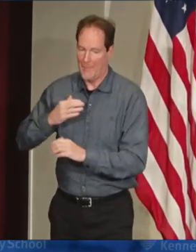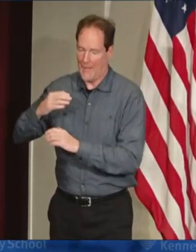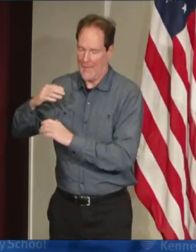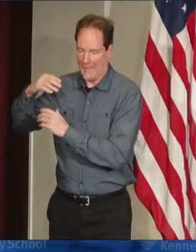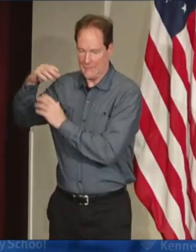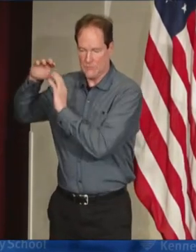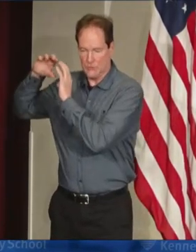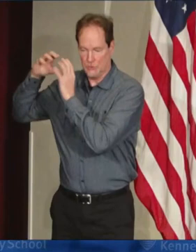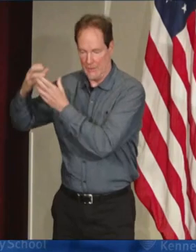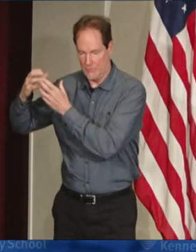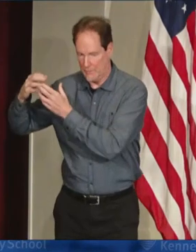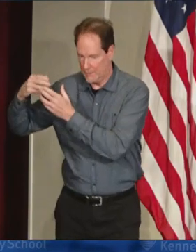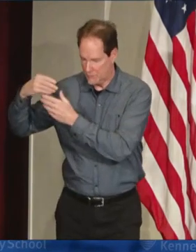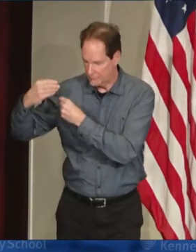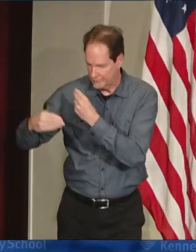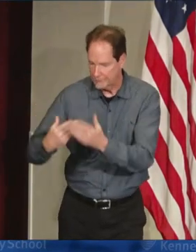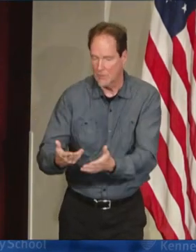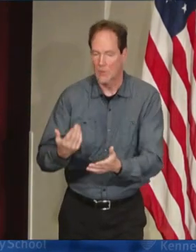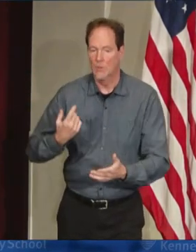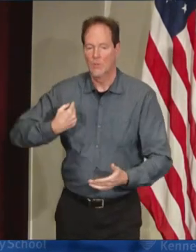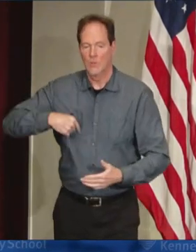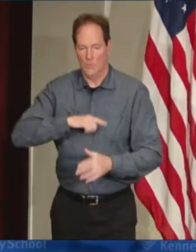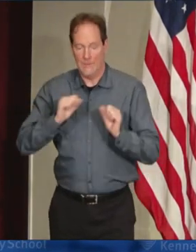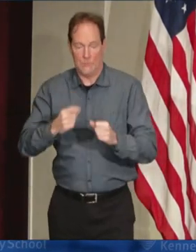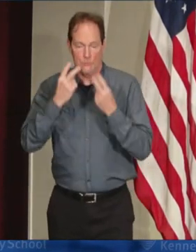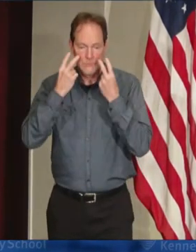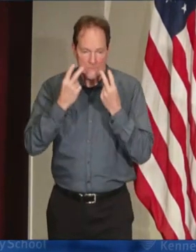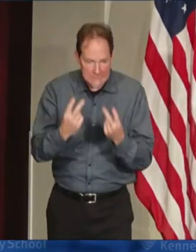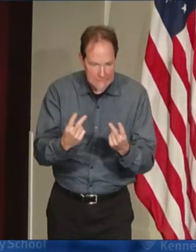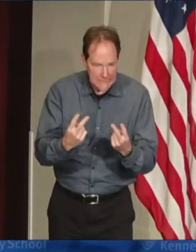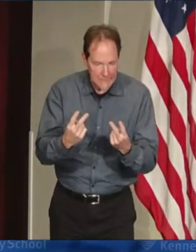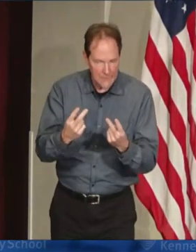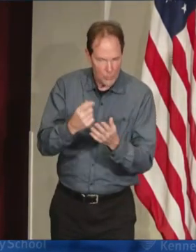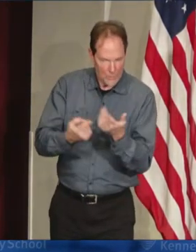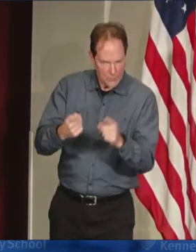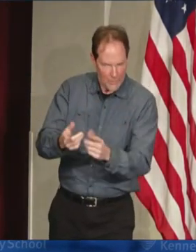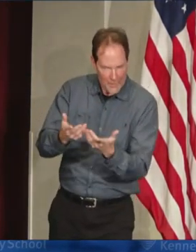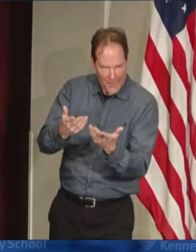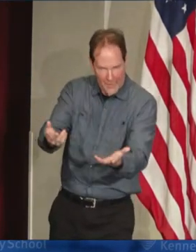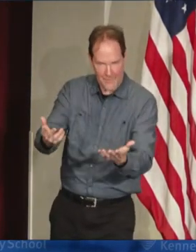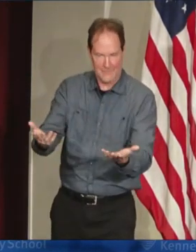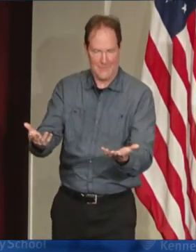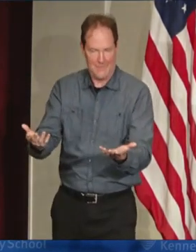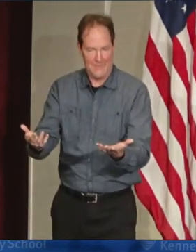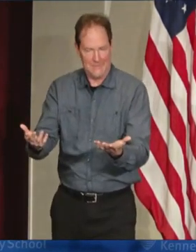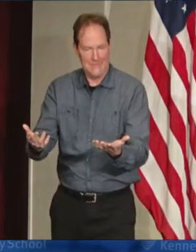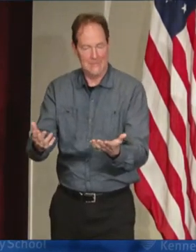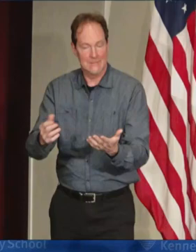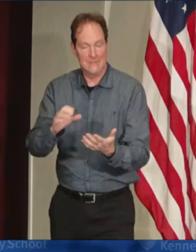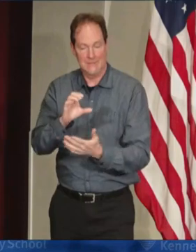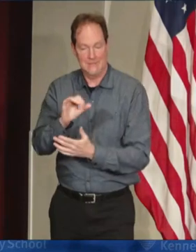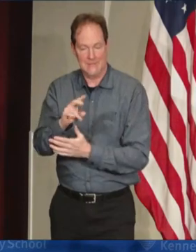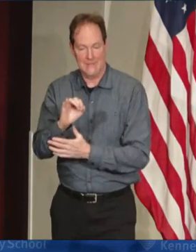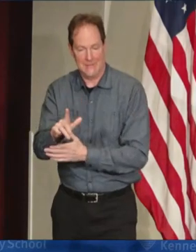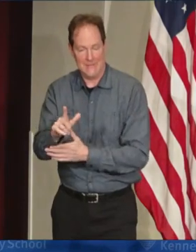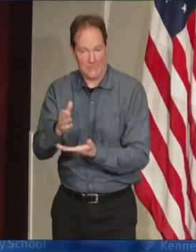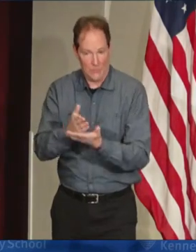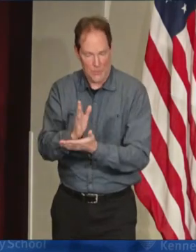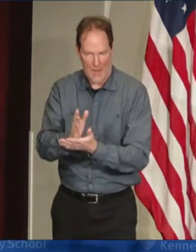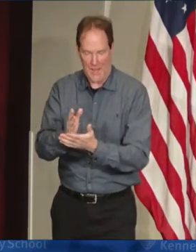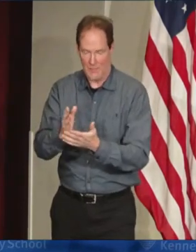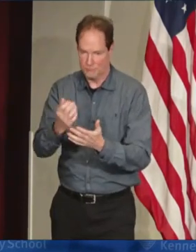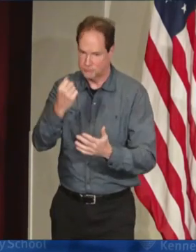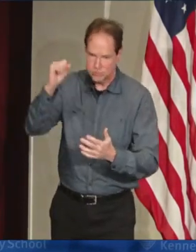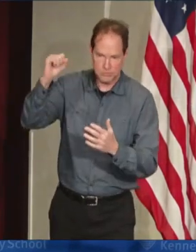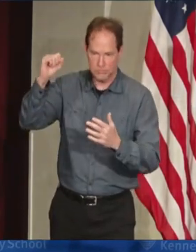because we were able to see things that were going on in the area of the civil rights movement. And we were able